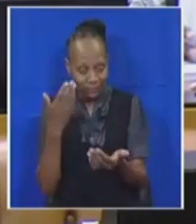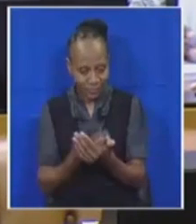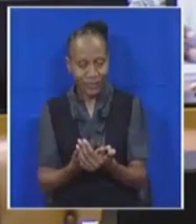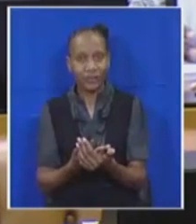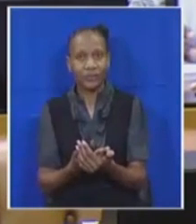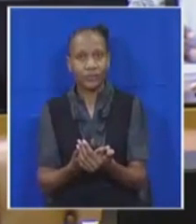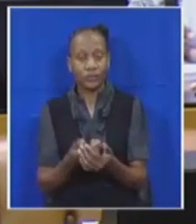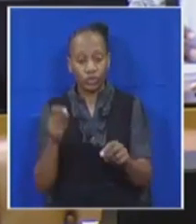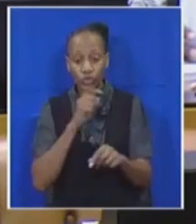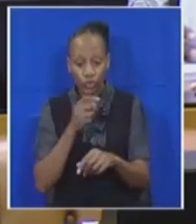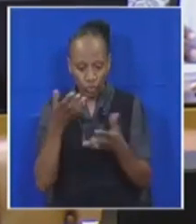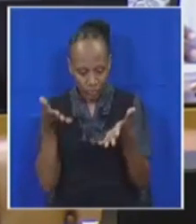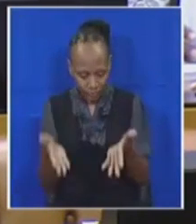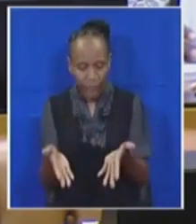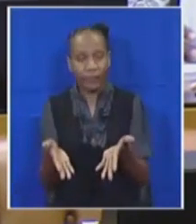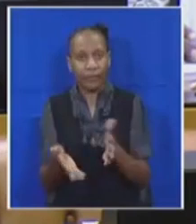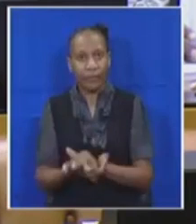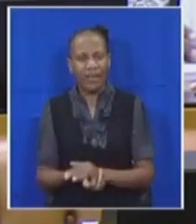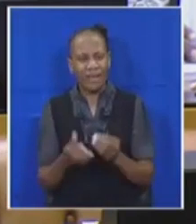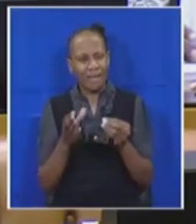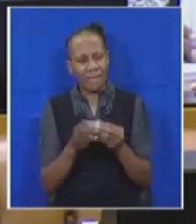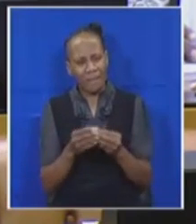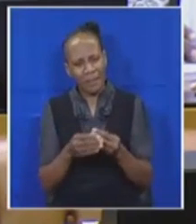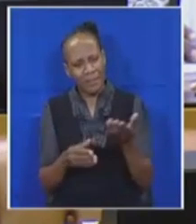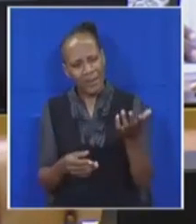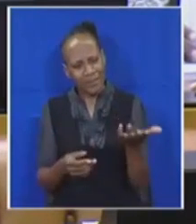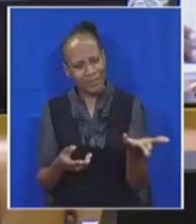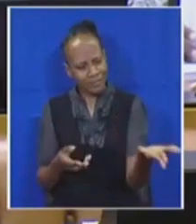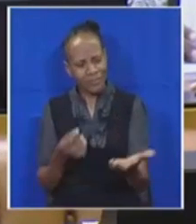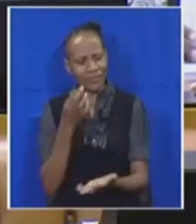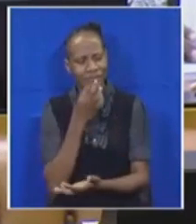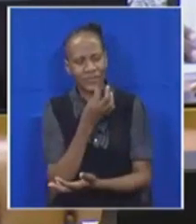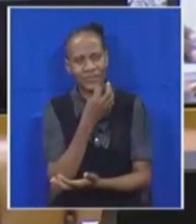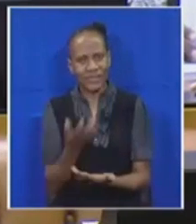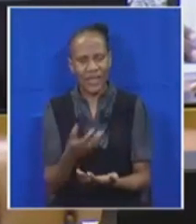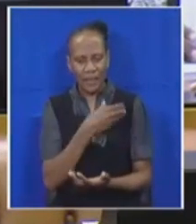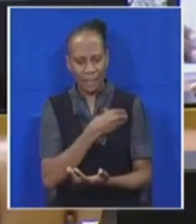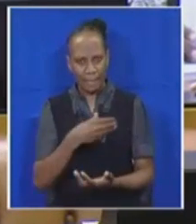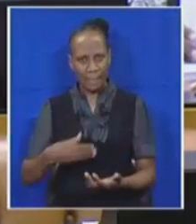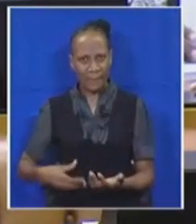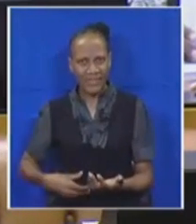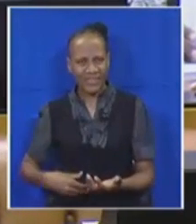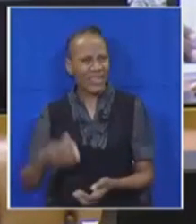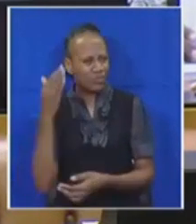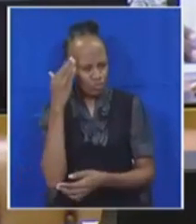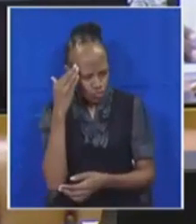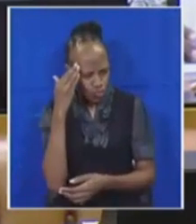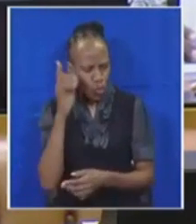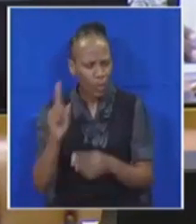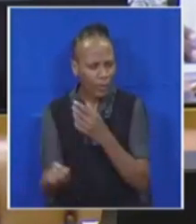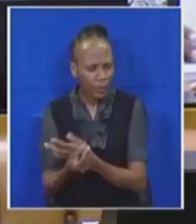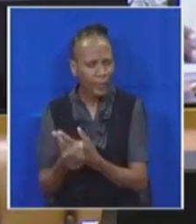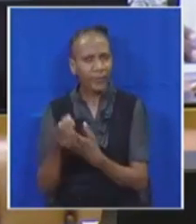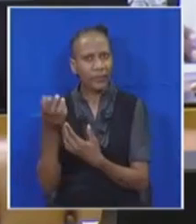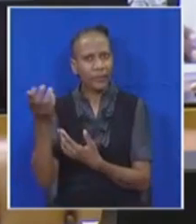this house. So the member cannot come here and make an allegation that the president had a full knowledge of what was happening in